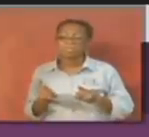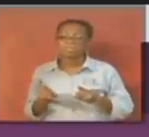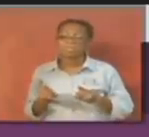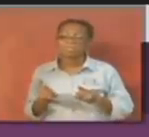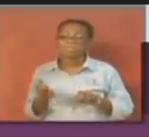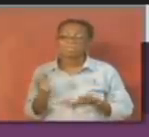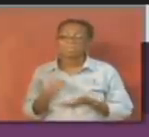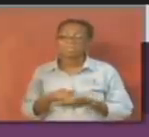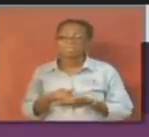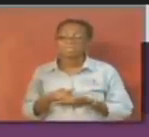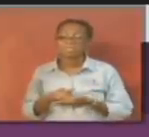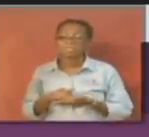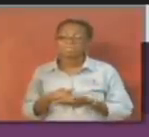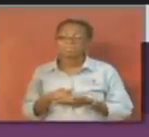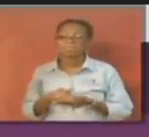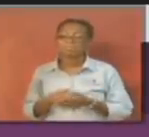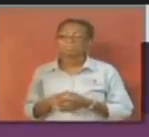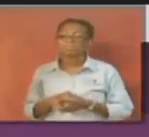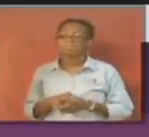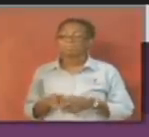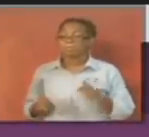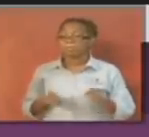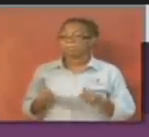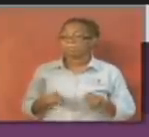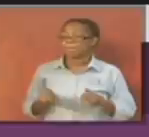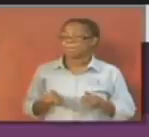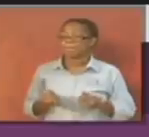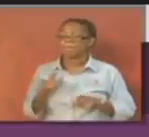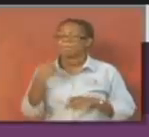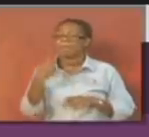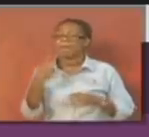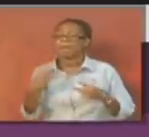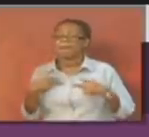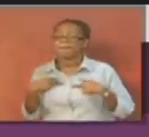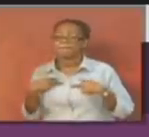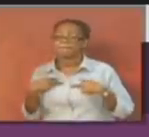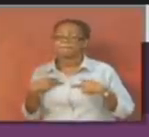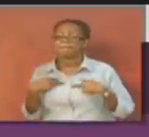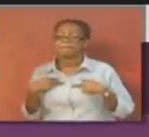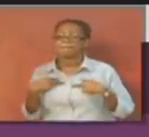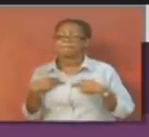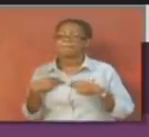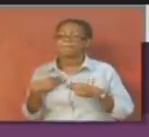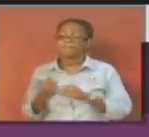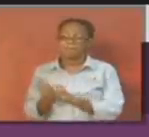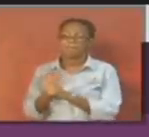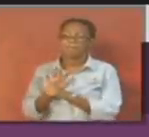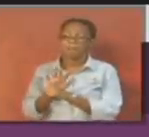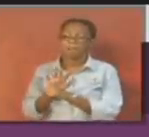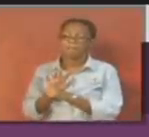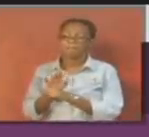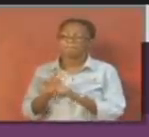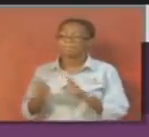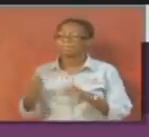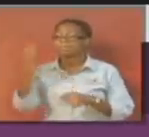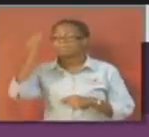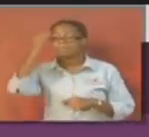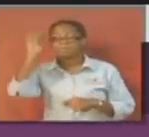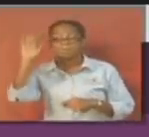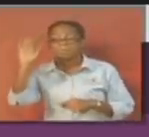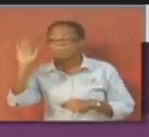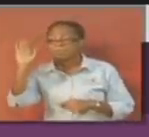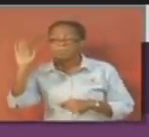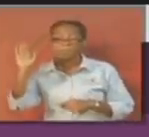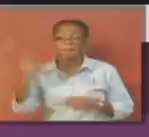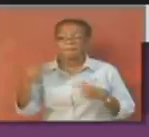have had the virus and didn't know they had the virus be concerned if they take the vaccine? Are there any health risks in